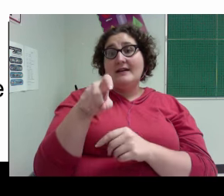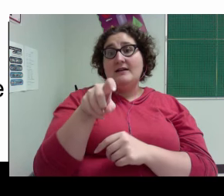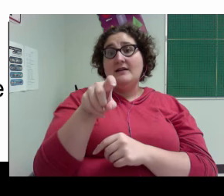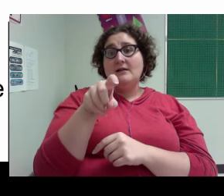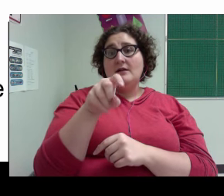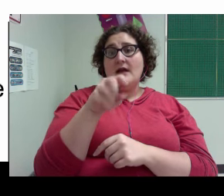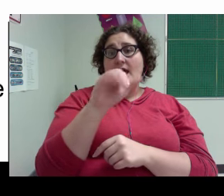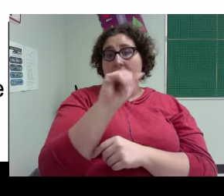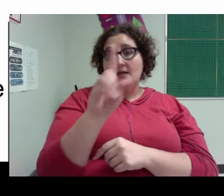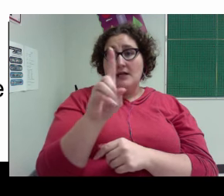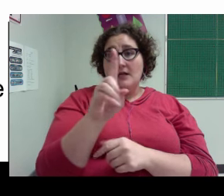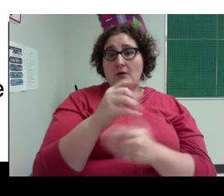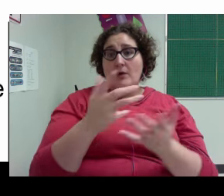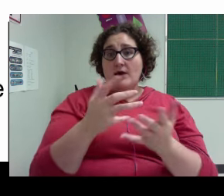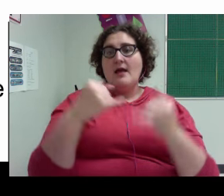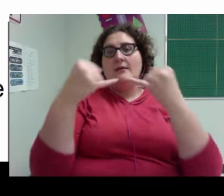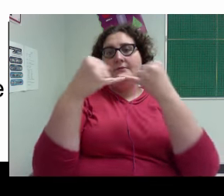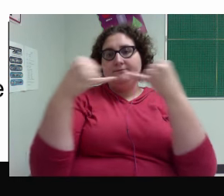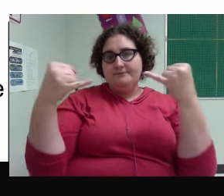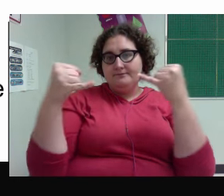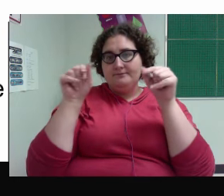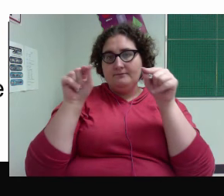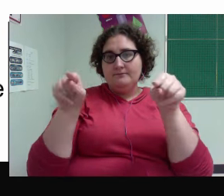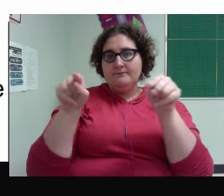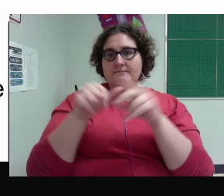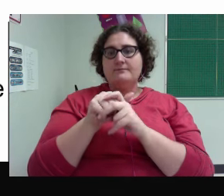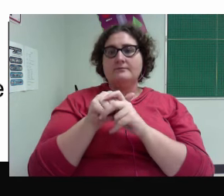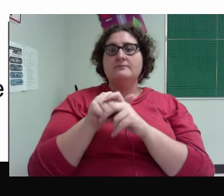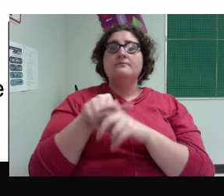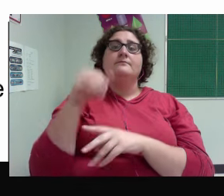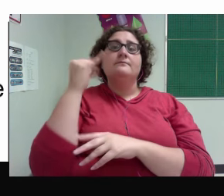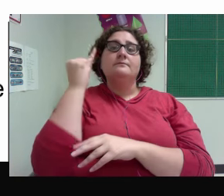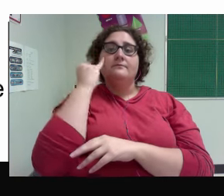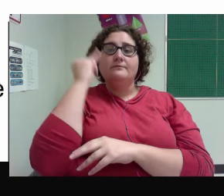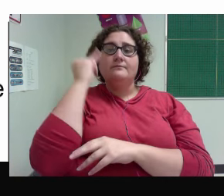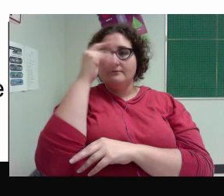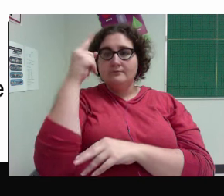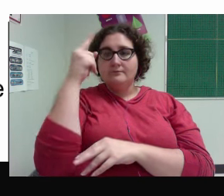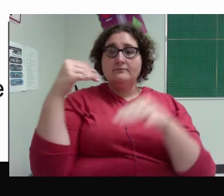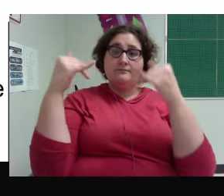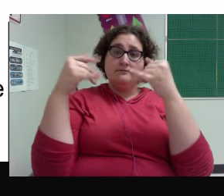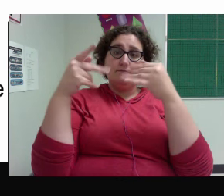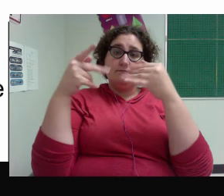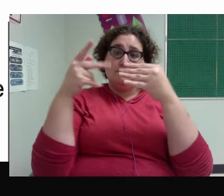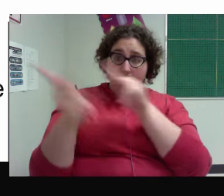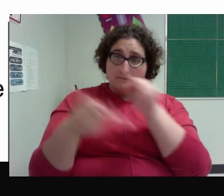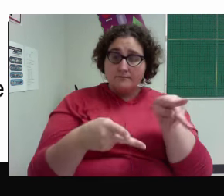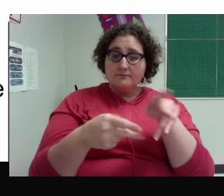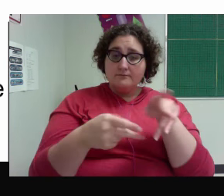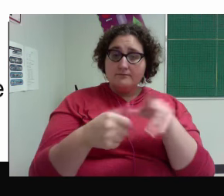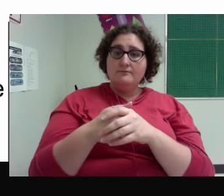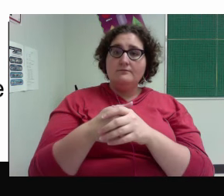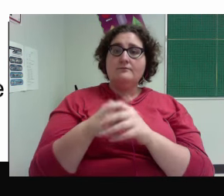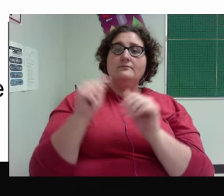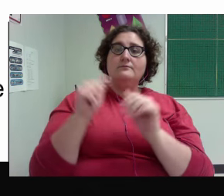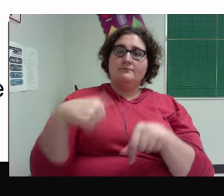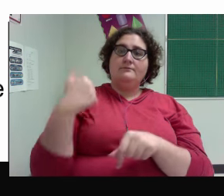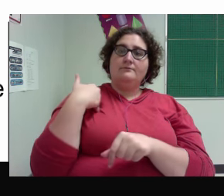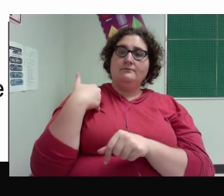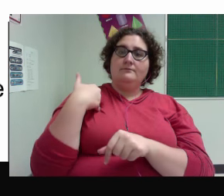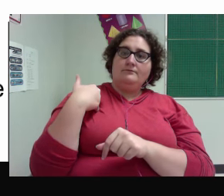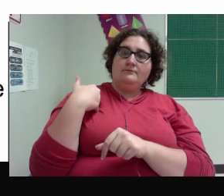AD. AD is this segment right here. So if we're looking for segments that are parallel to it, we could